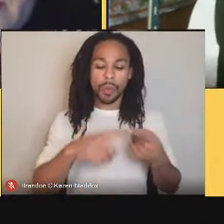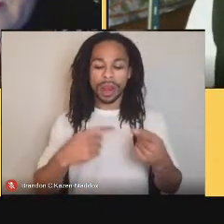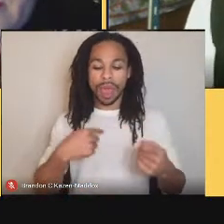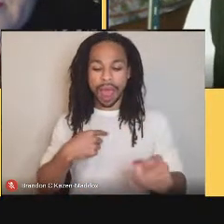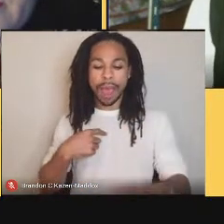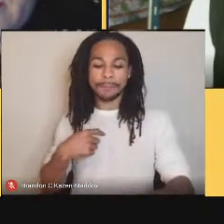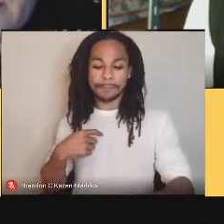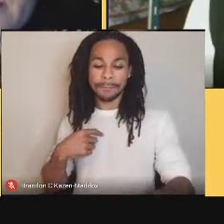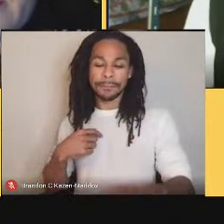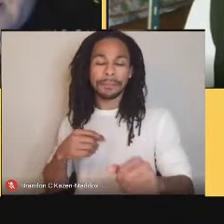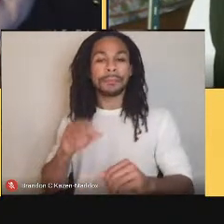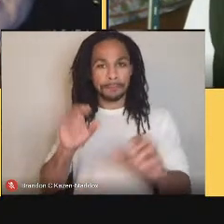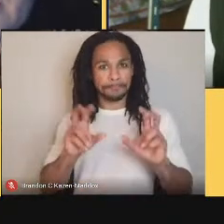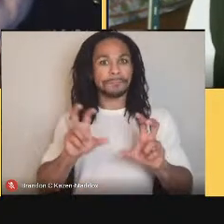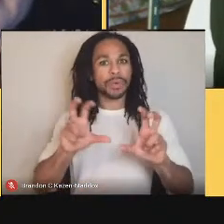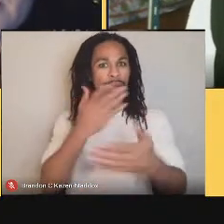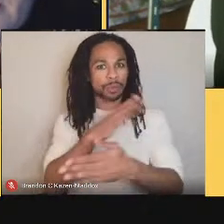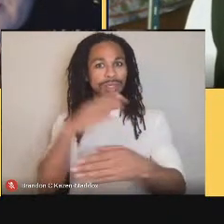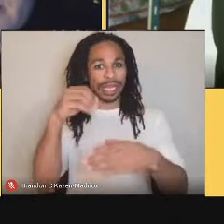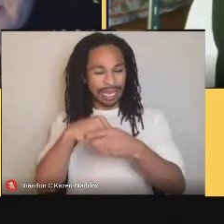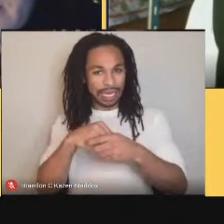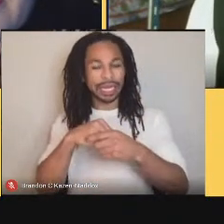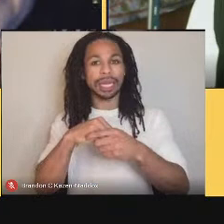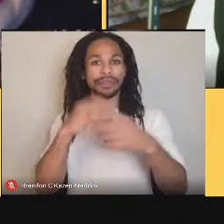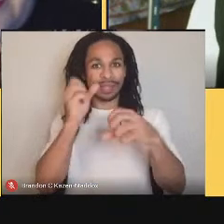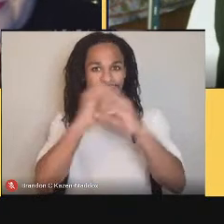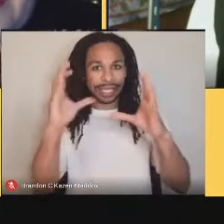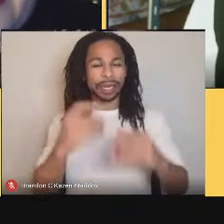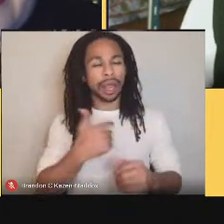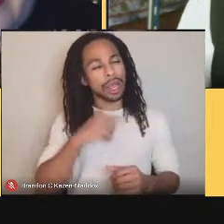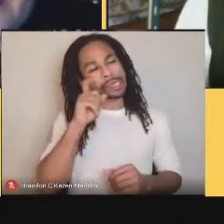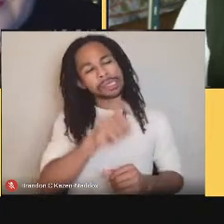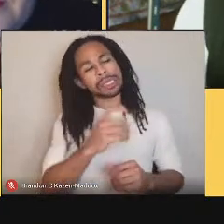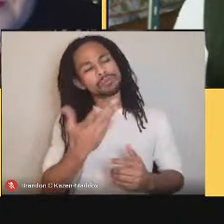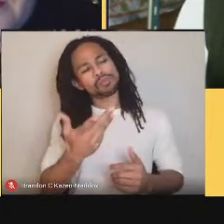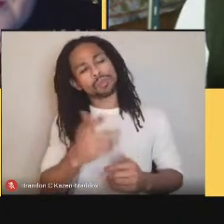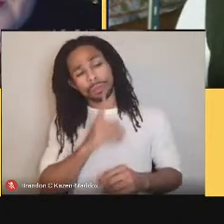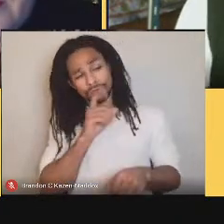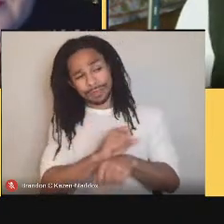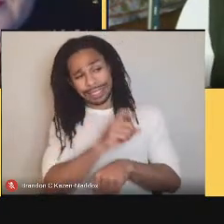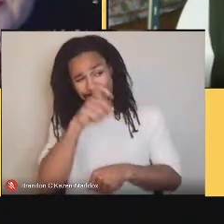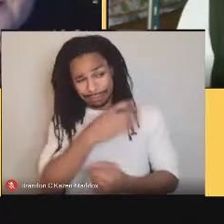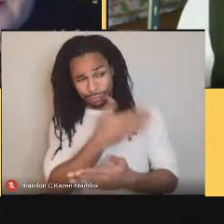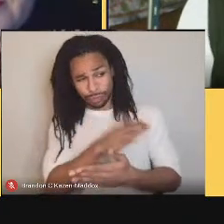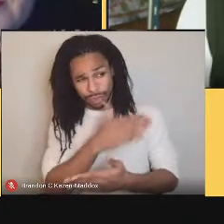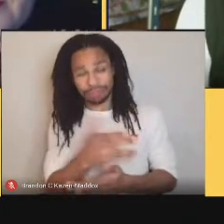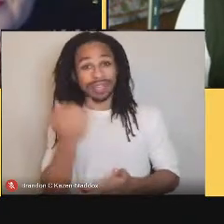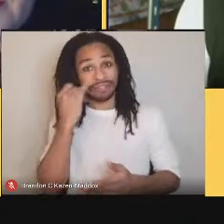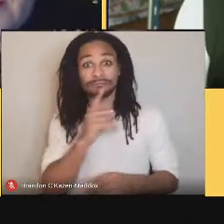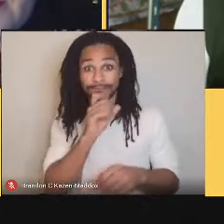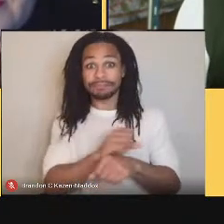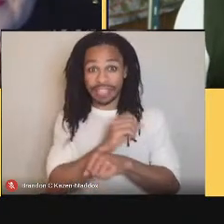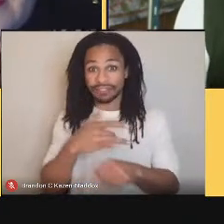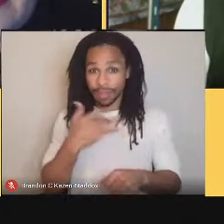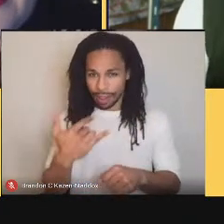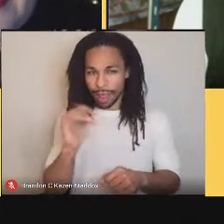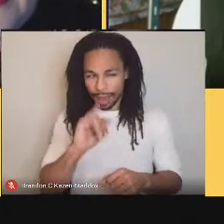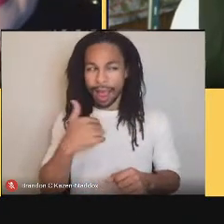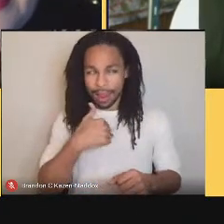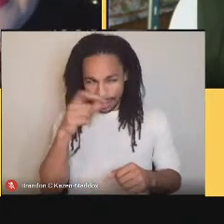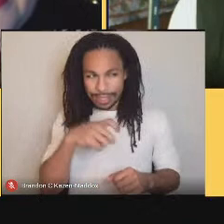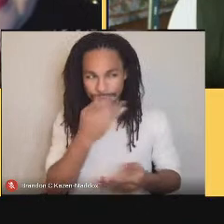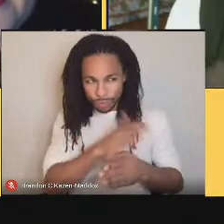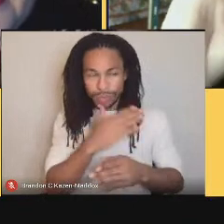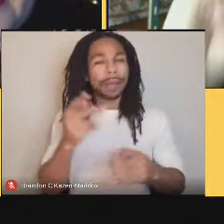question I ask is, does it need music? And if I feel like it needs music, chances are there's something else that it